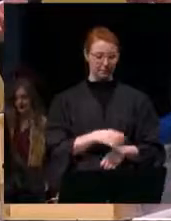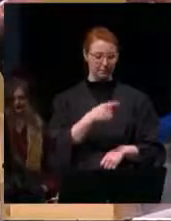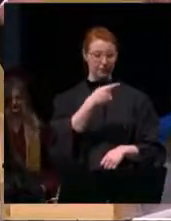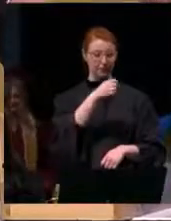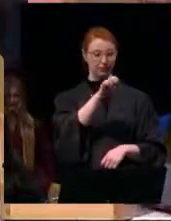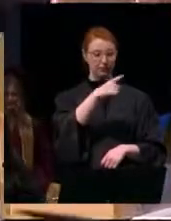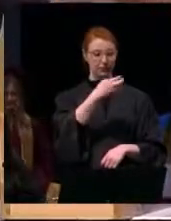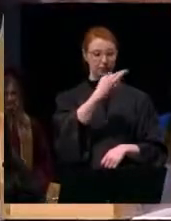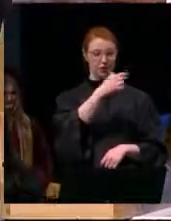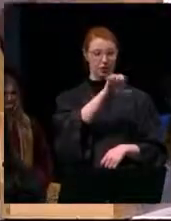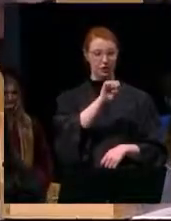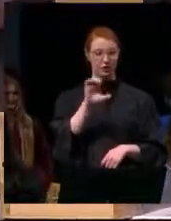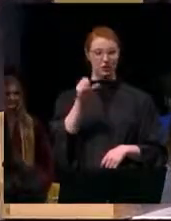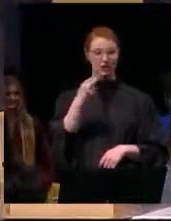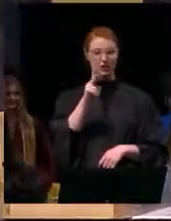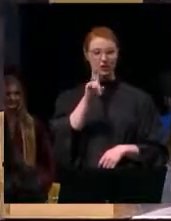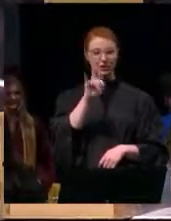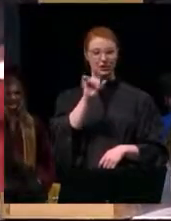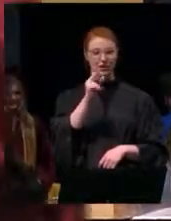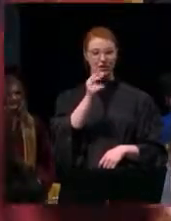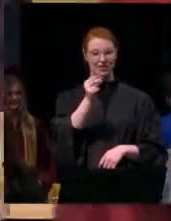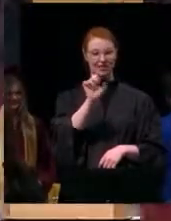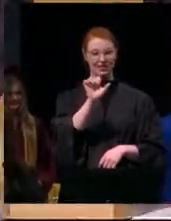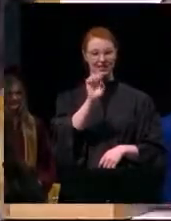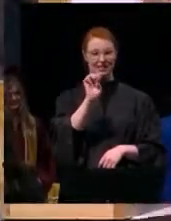George Christensen.